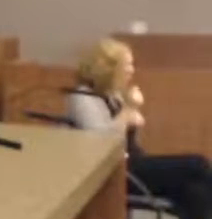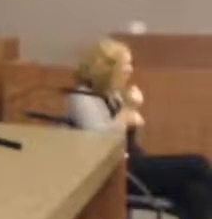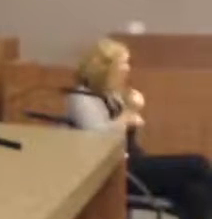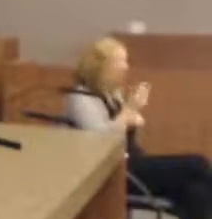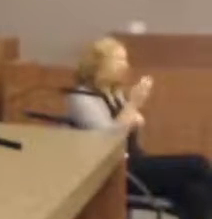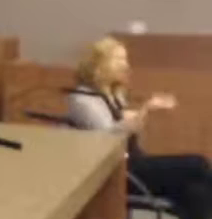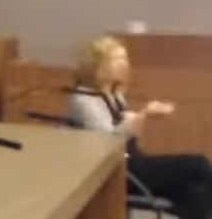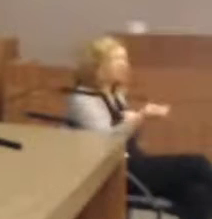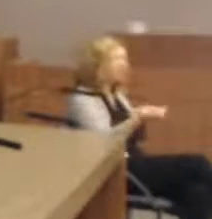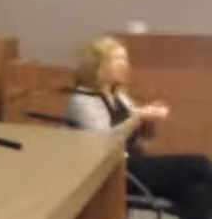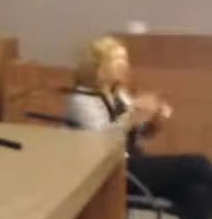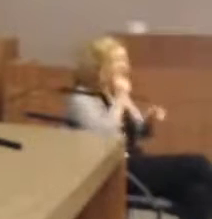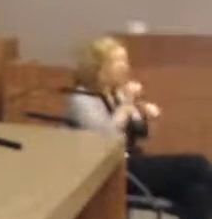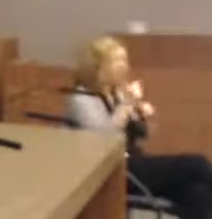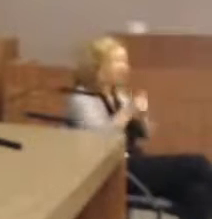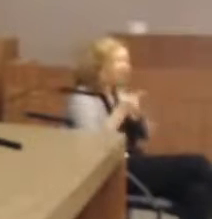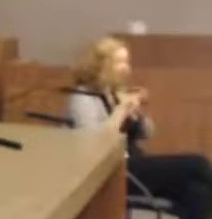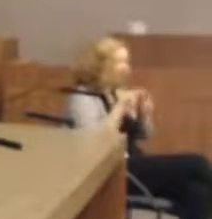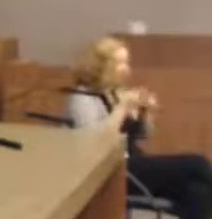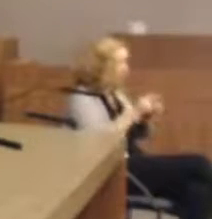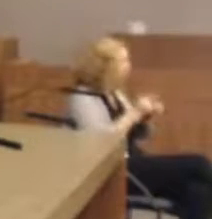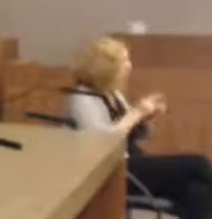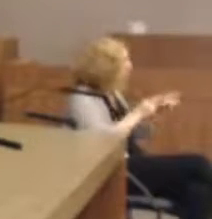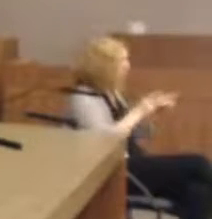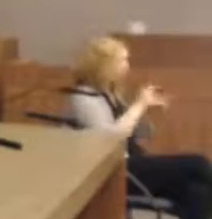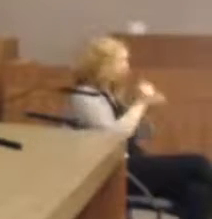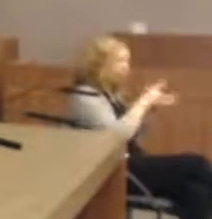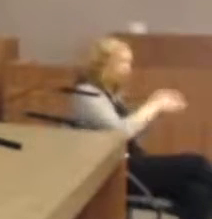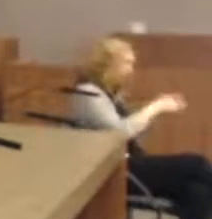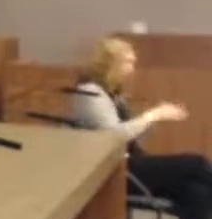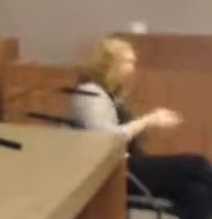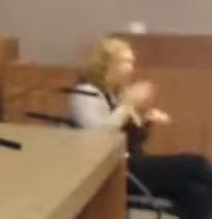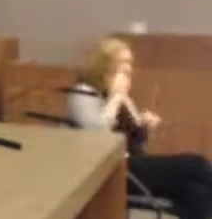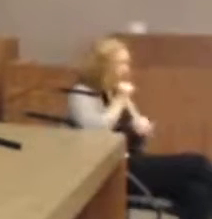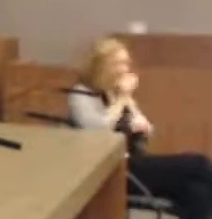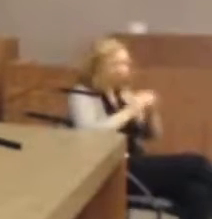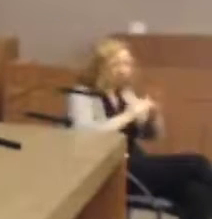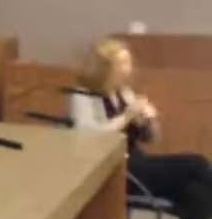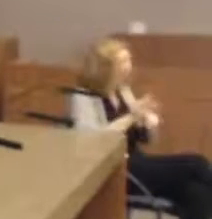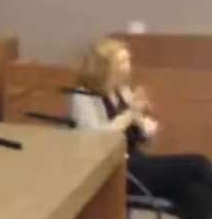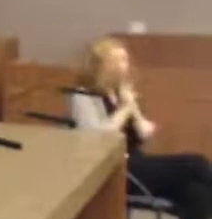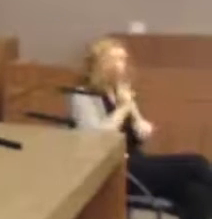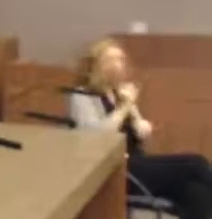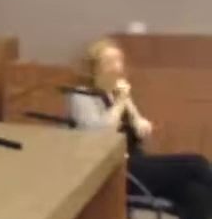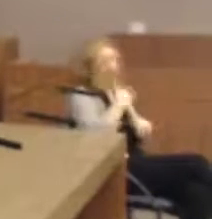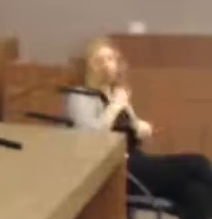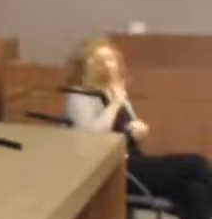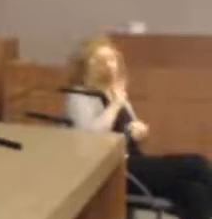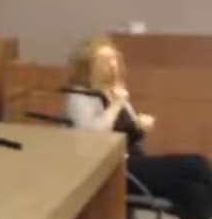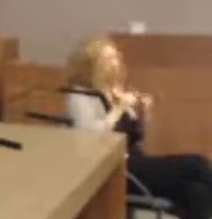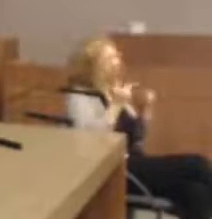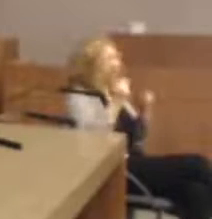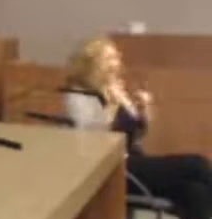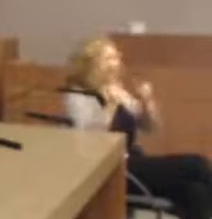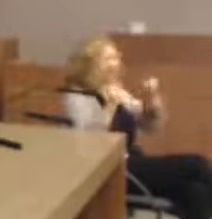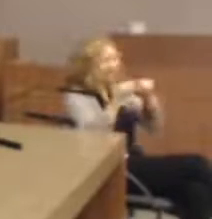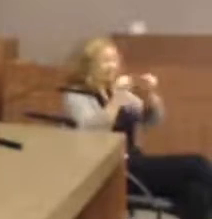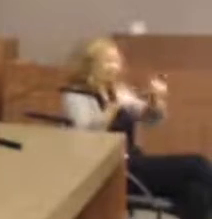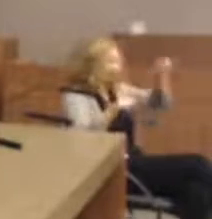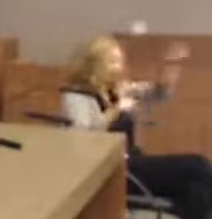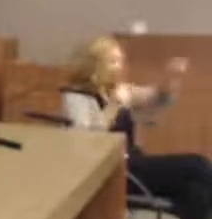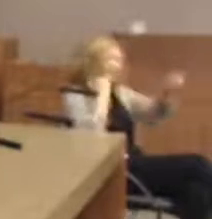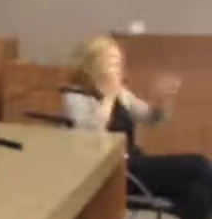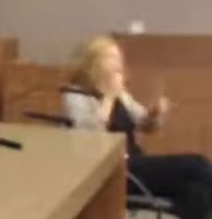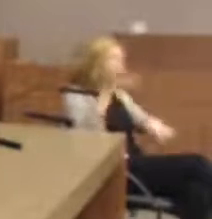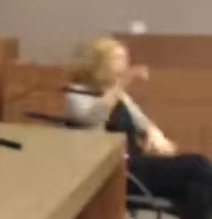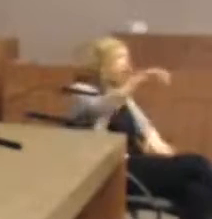there for the next 10 hours while you wait for trial. I know it's uncomfortable, but just sit there. Water, no, we don't have water, but there's a gas station 2 blocks away if you want to